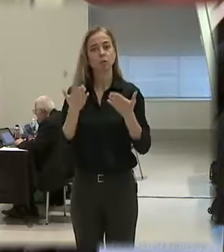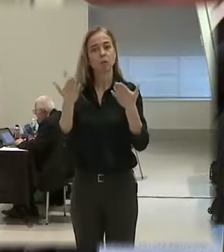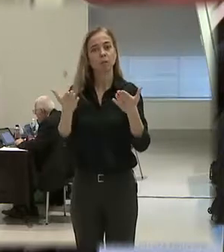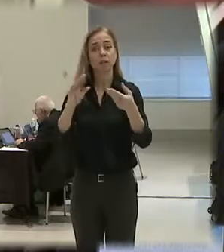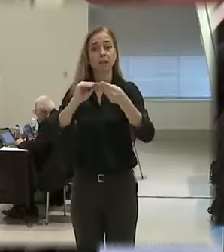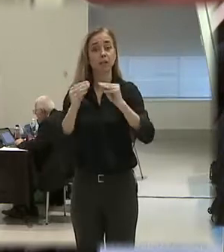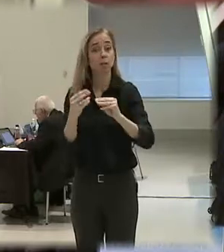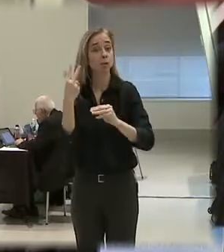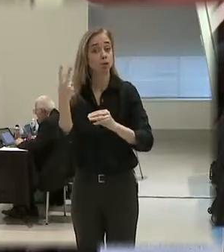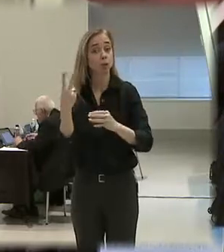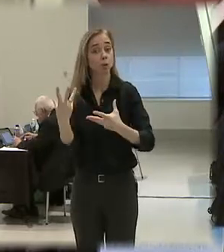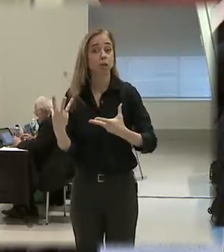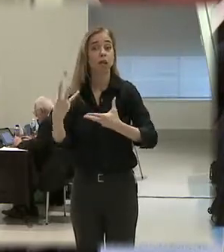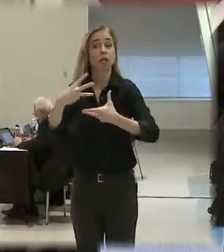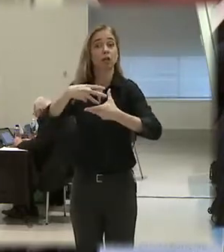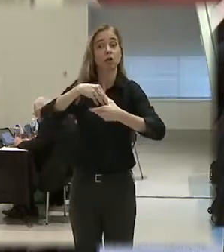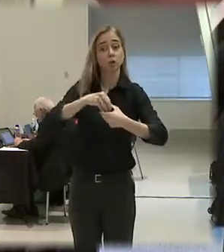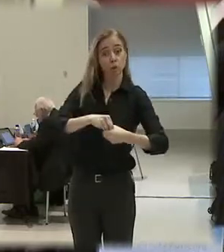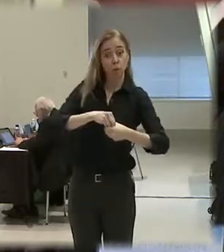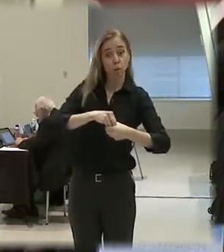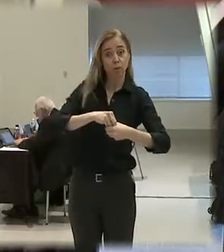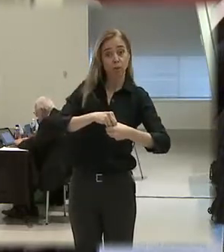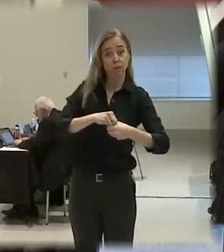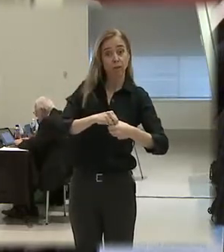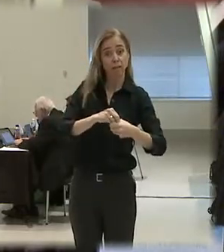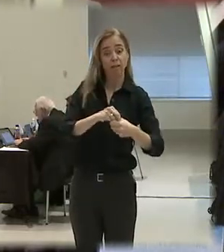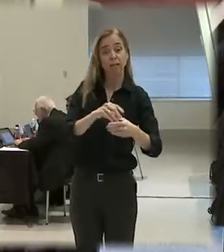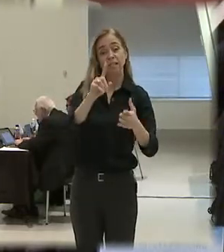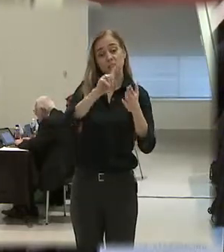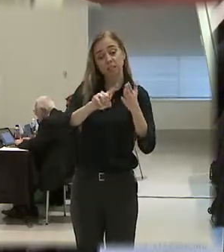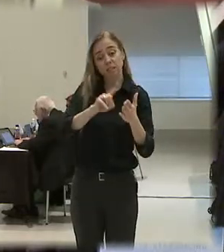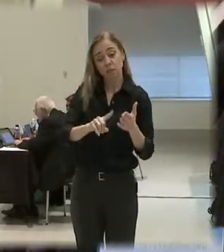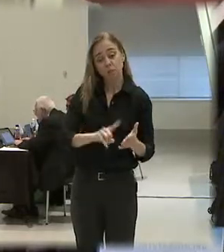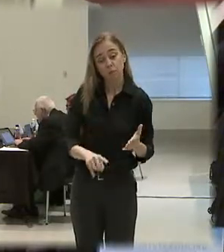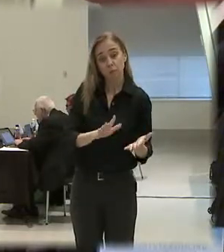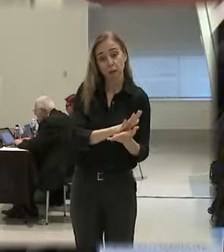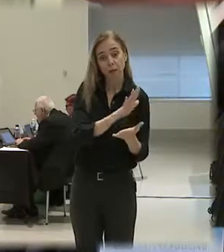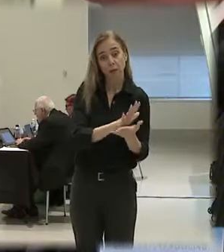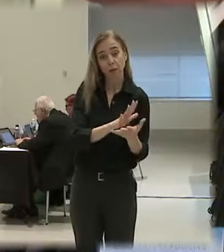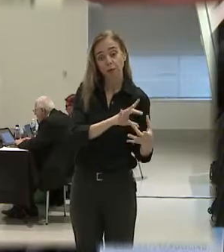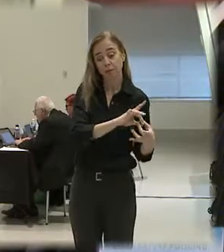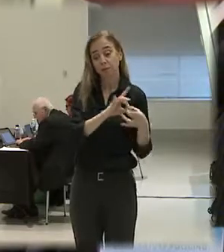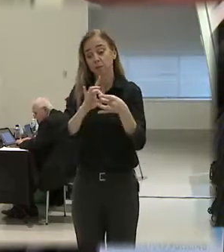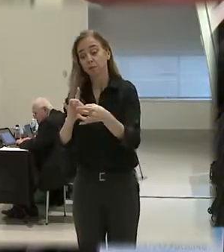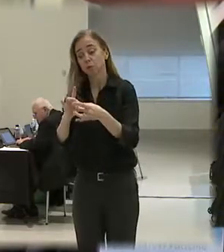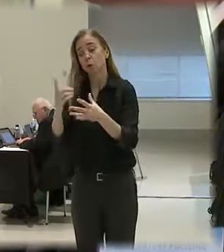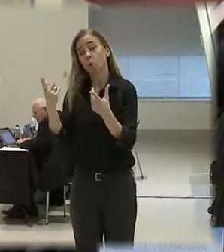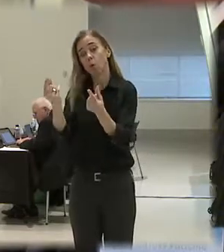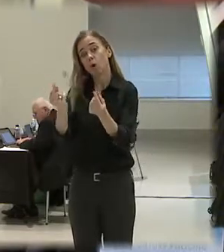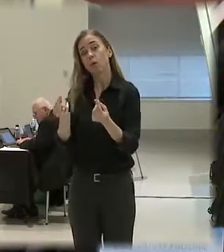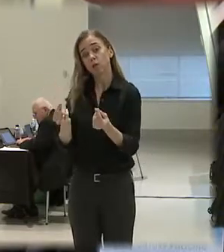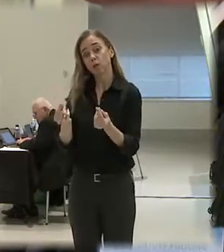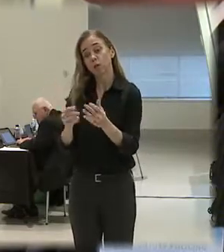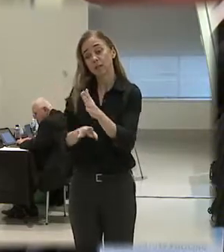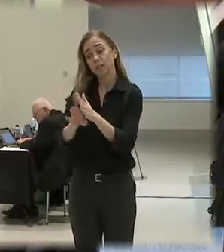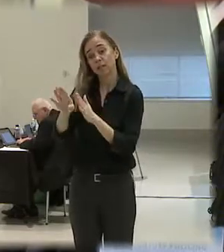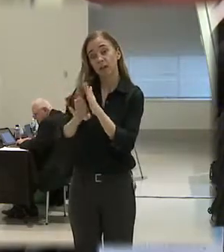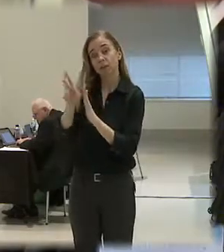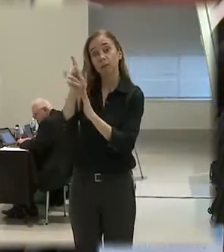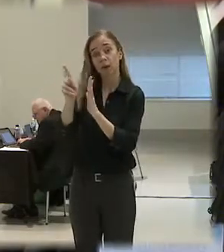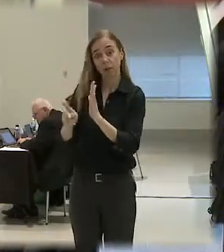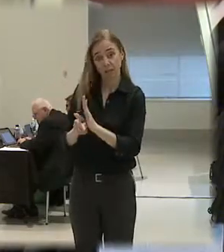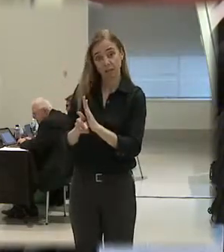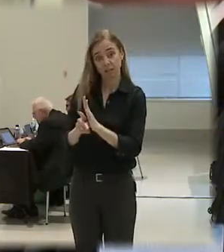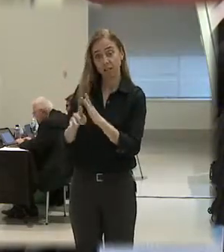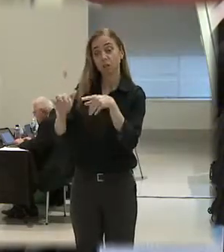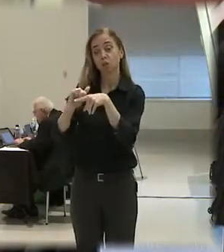2 is to incorporate information discovered in litigation into what we know and what we do in developing policies,